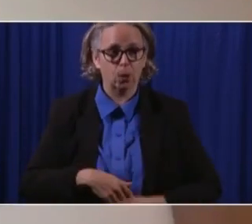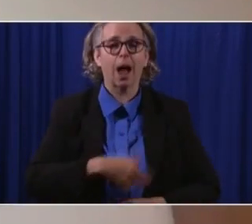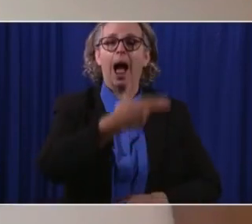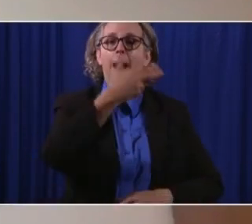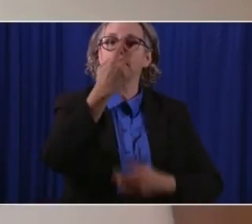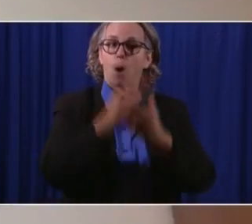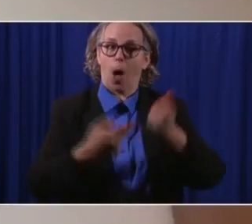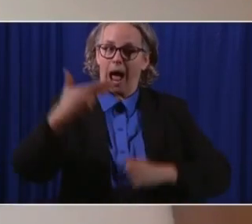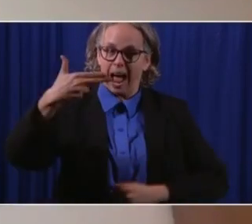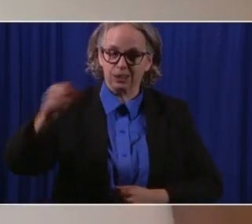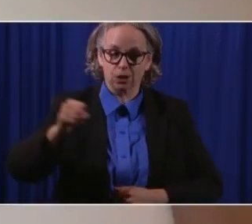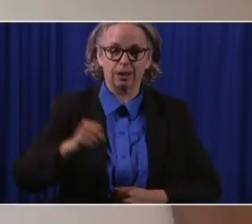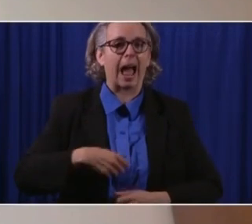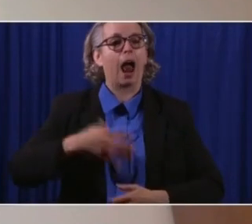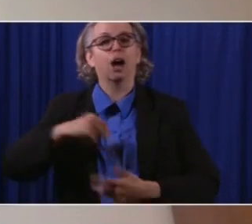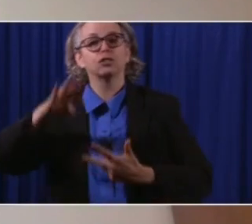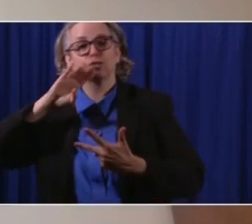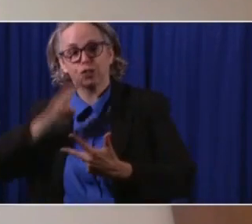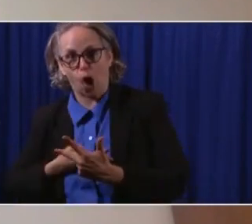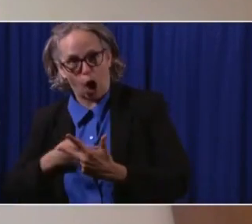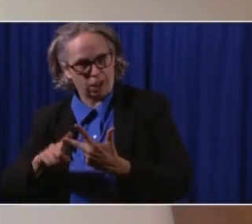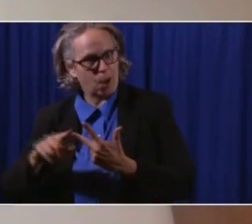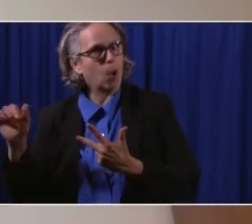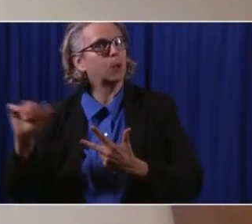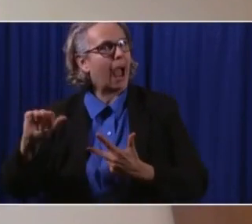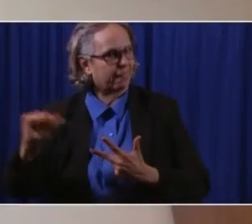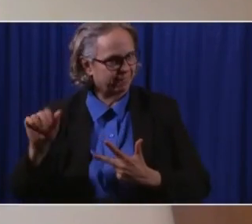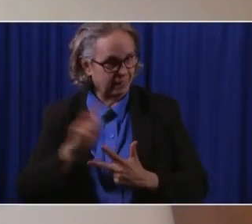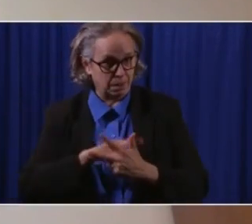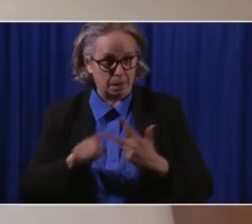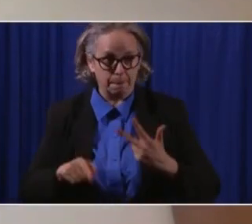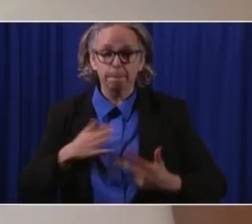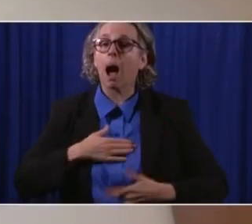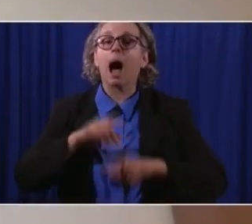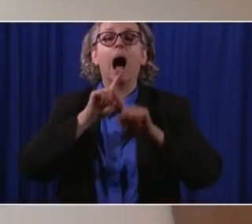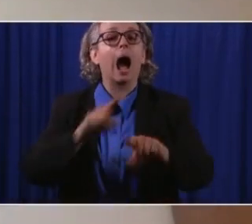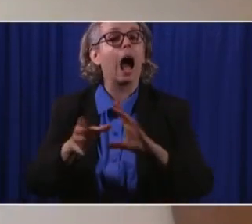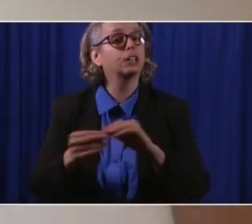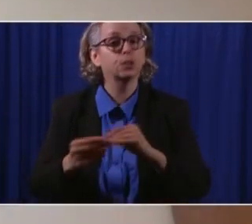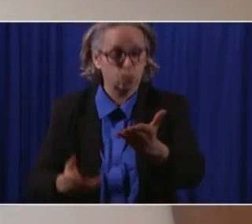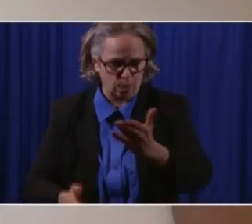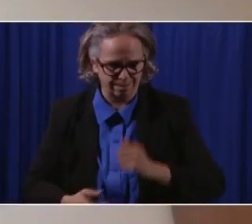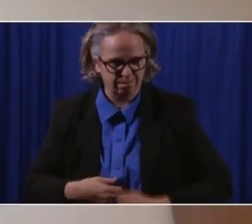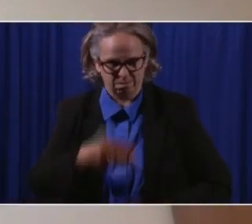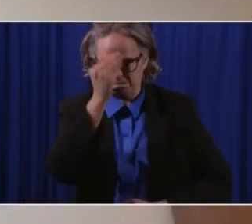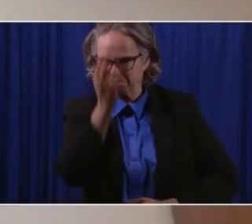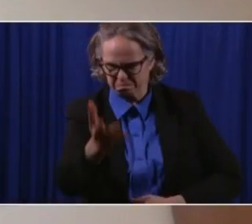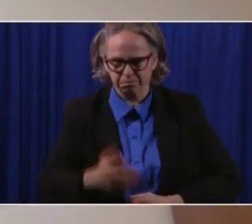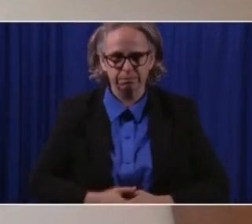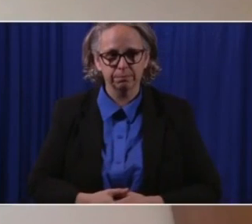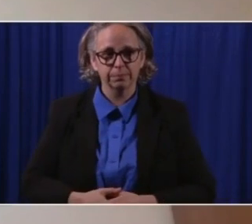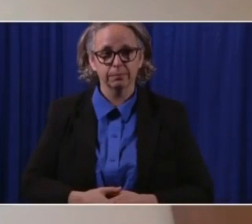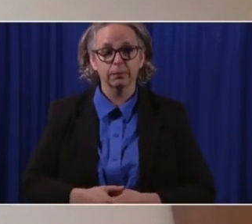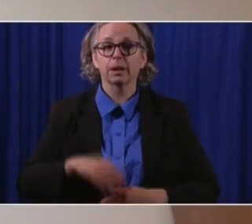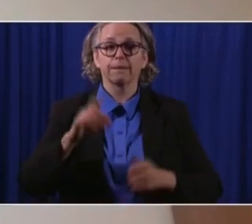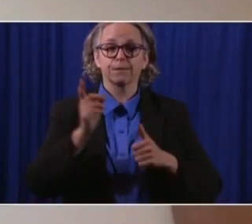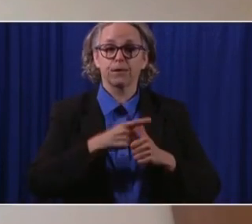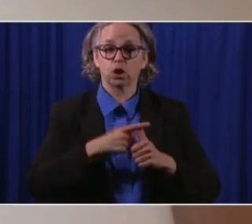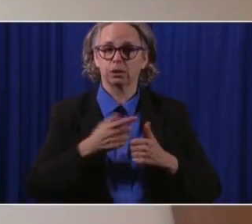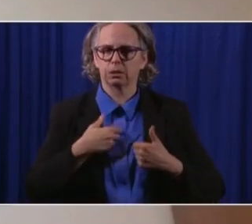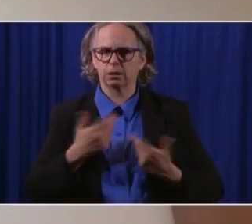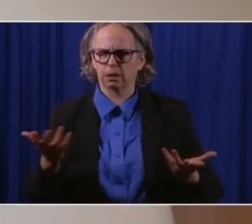athlete. And my response to you is the response I'm going to give now, and that I think that every individual needs to look at what's going on in their environment and